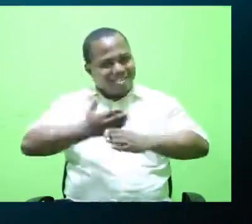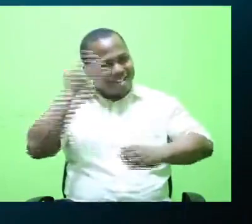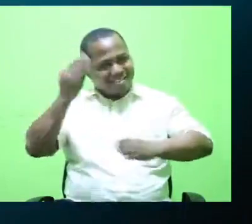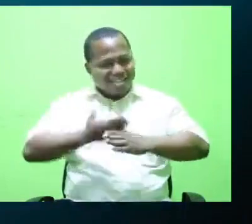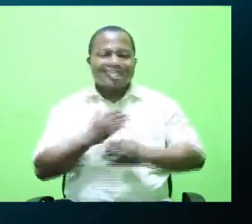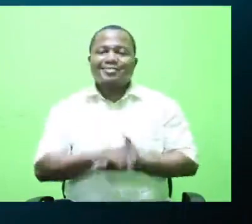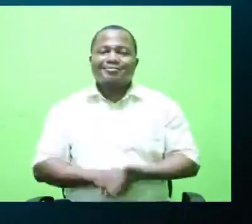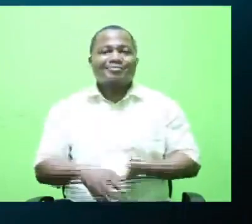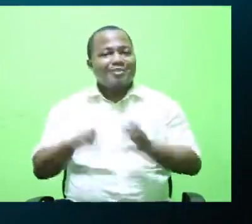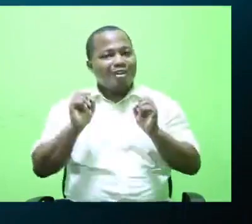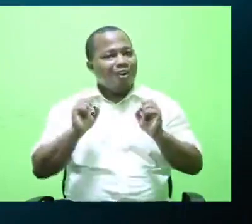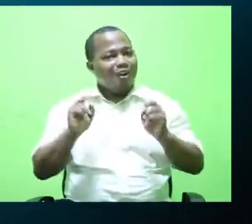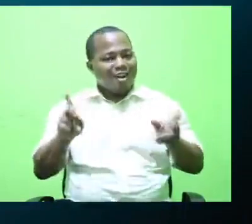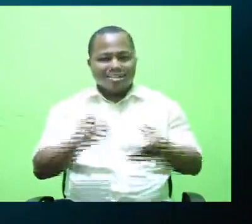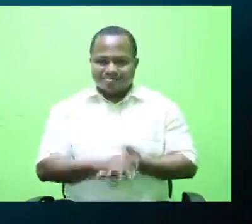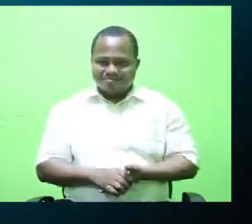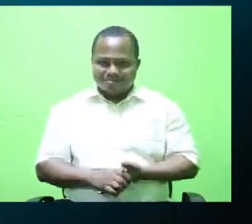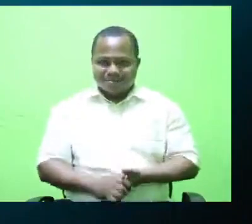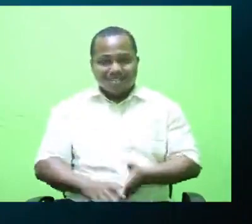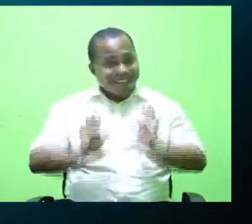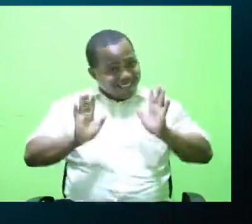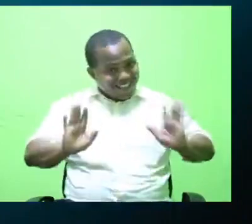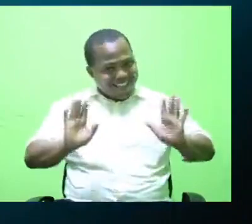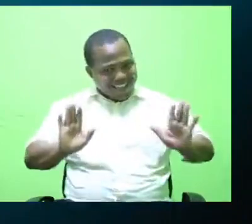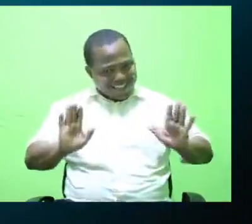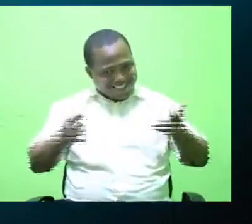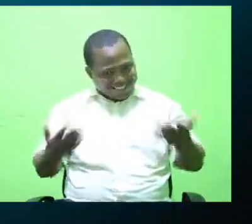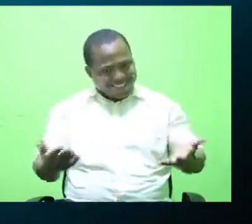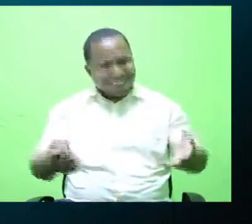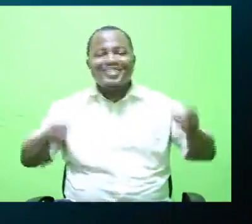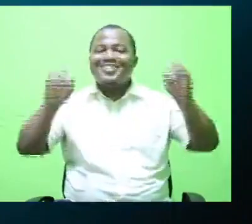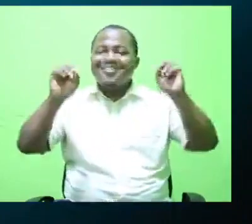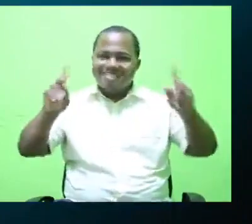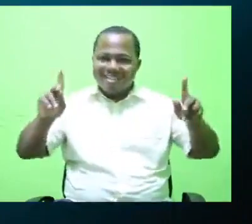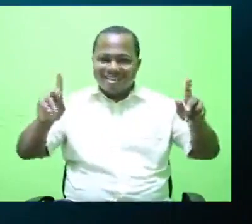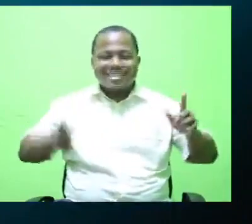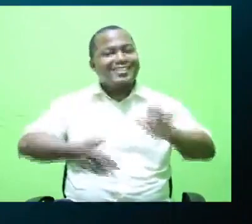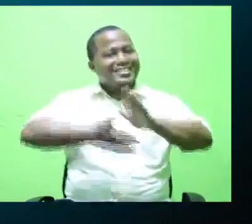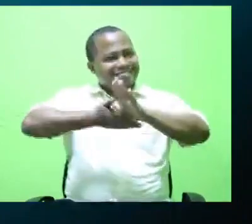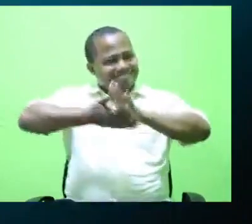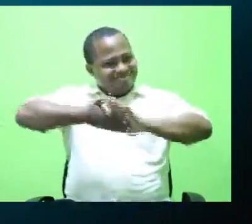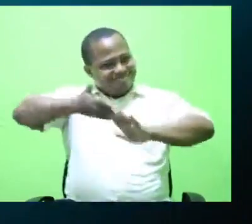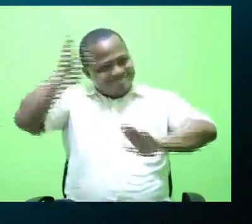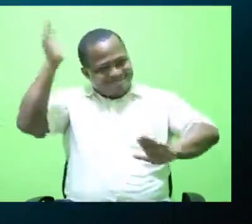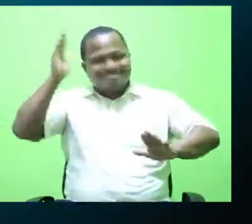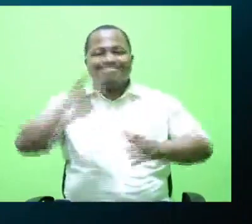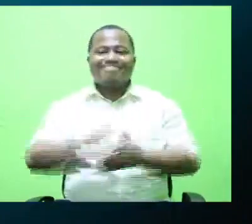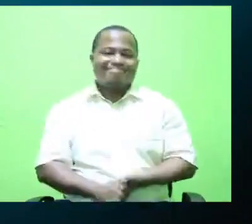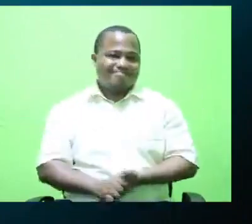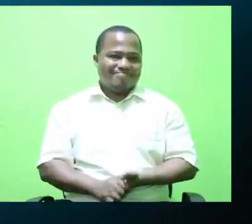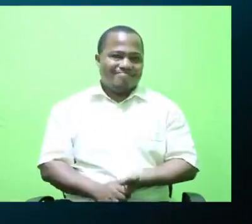exercise. Okay? Are you ready, my dears? Okay, let's start.